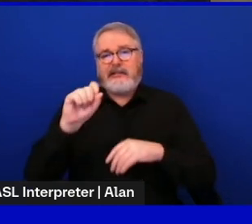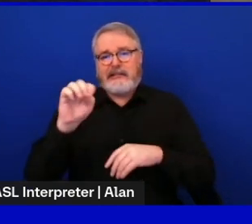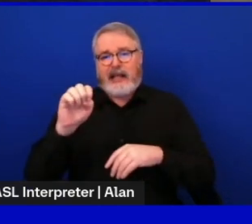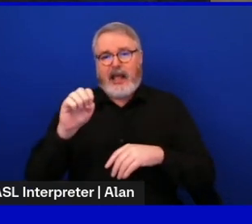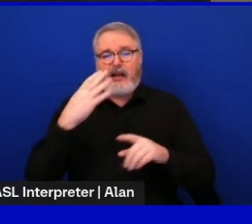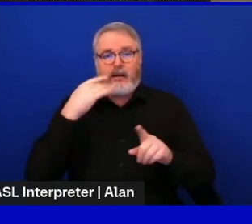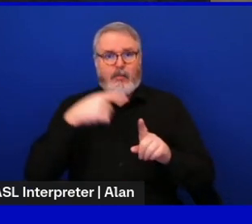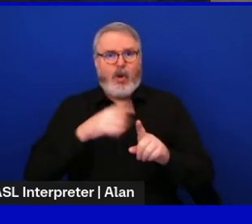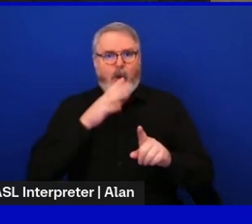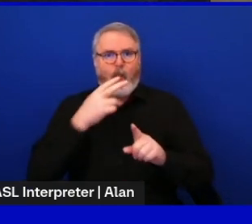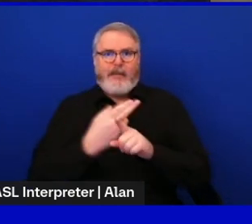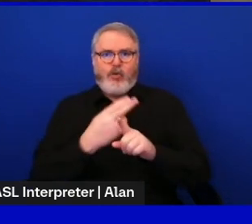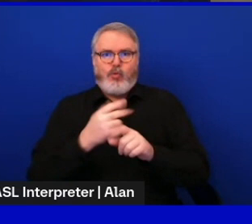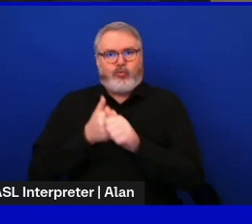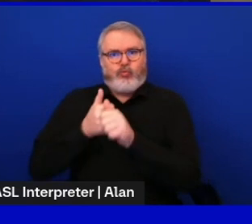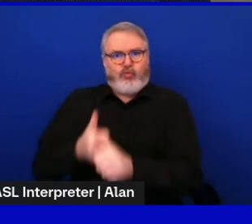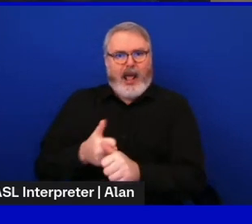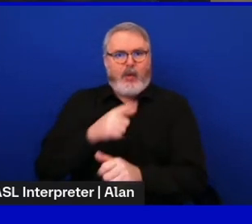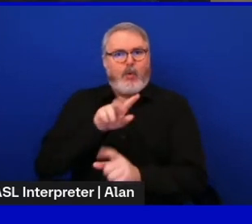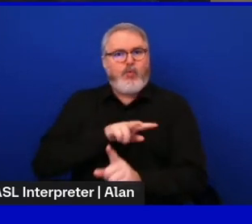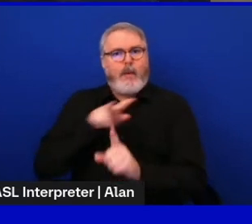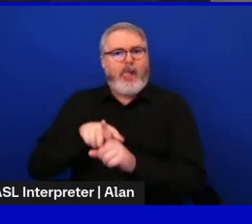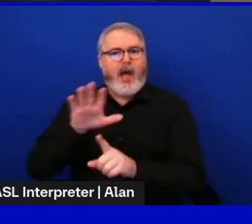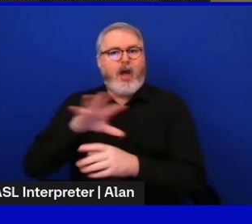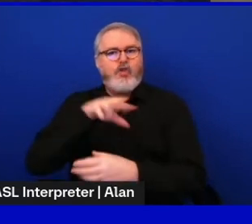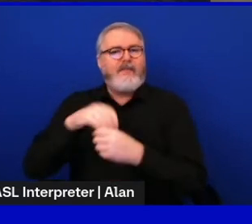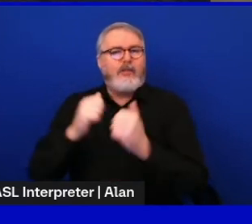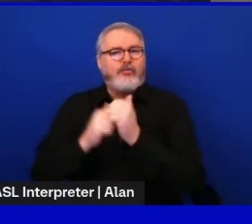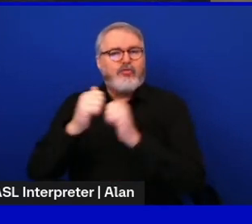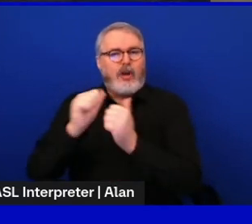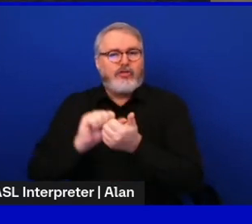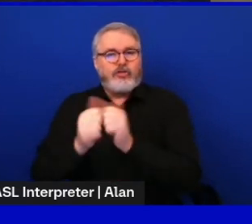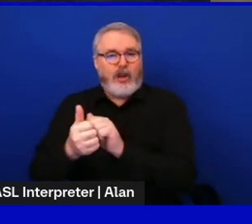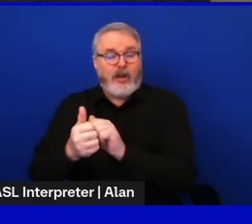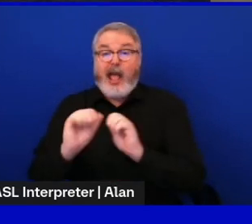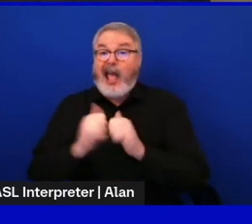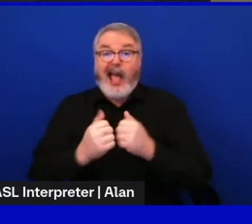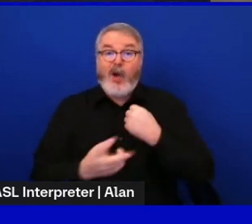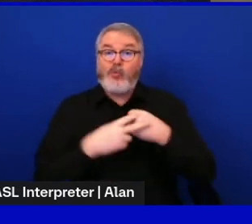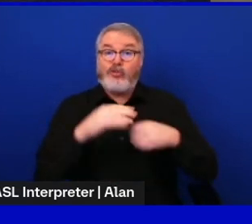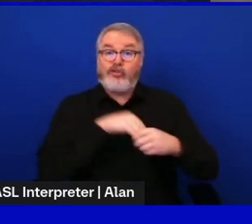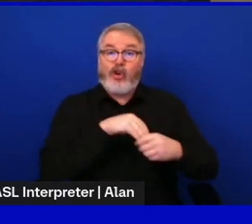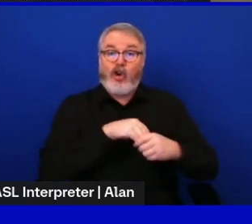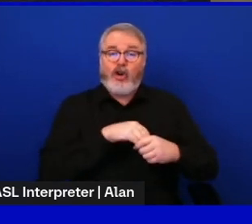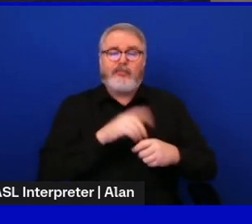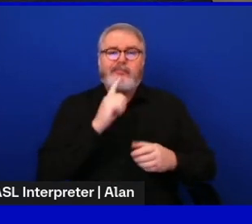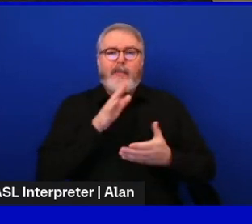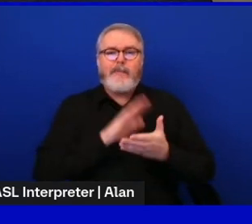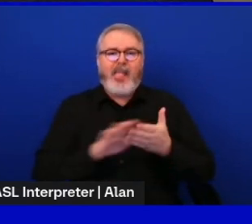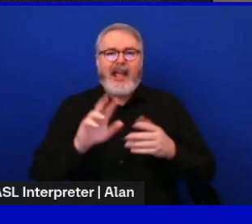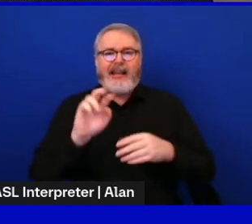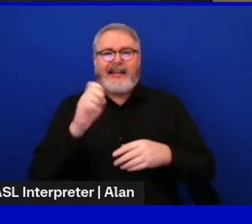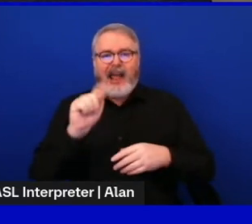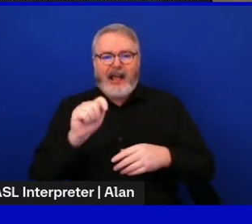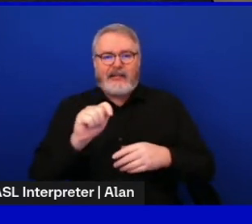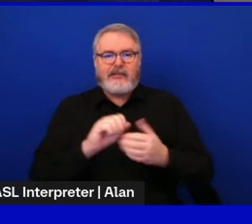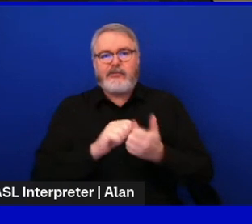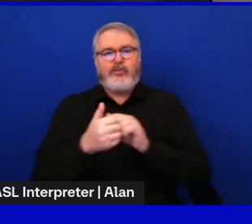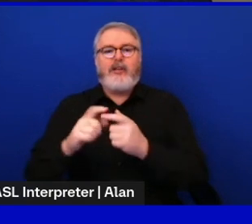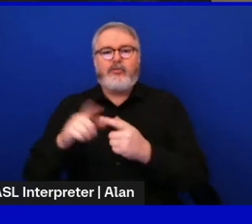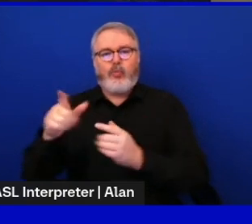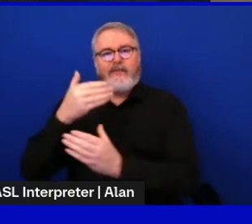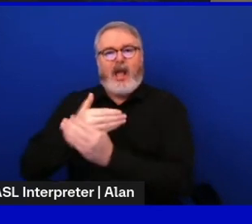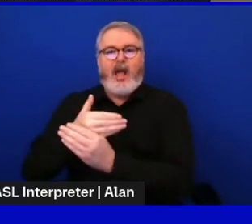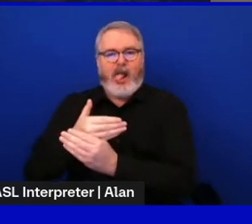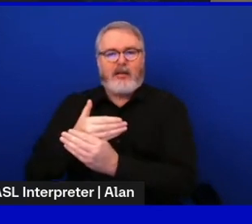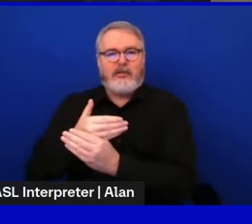applying your infrastructure changes. And it's actually, the way how it's stored as plain text JSON files. So if you have access to the